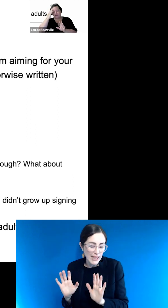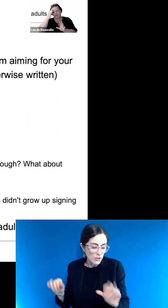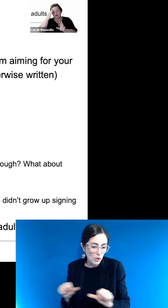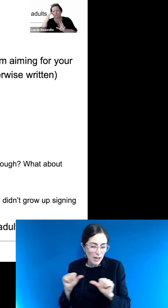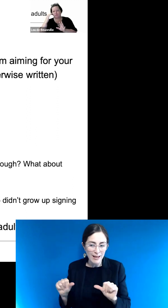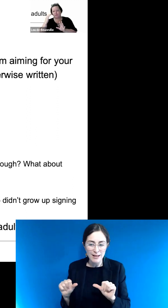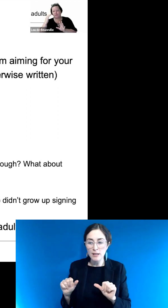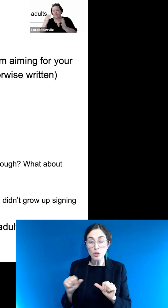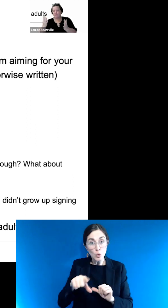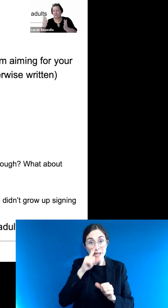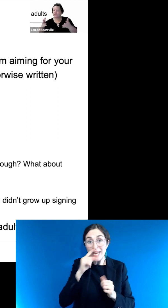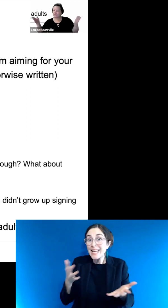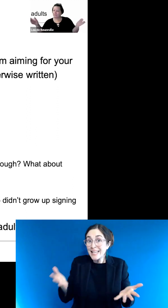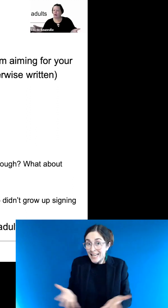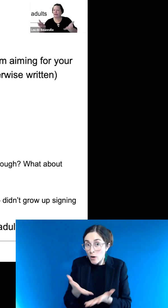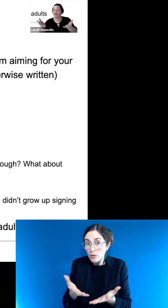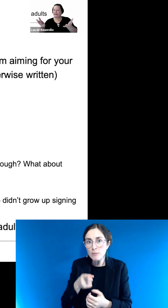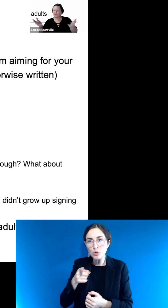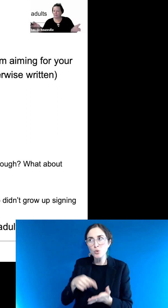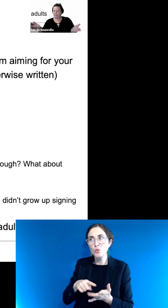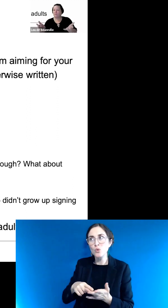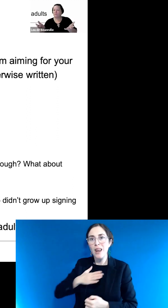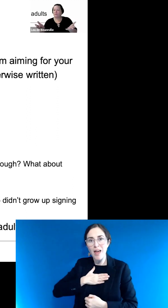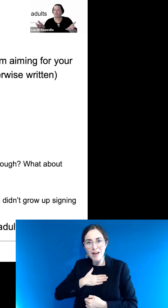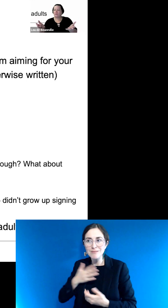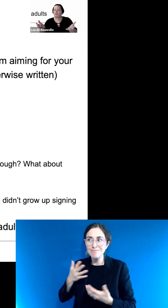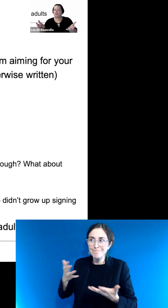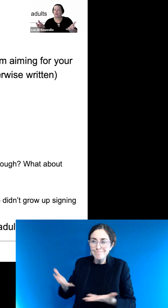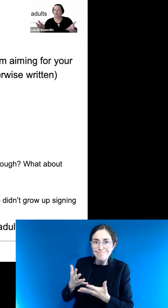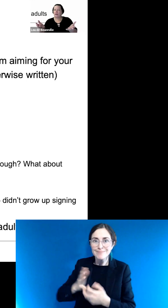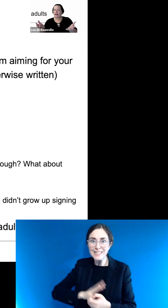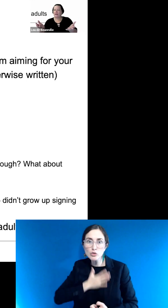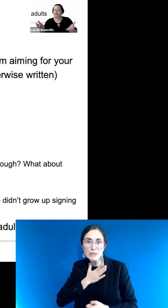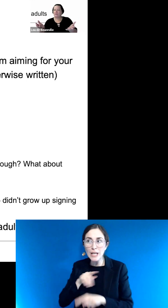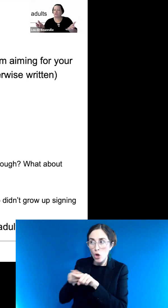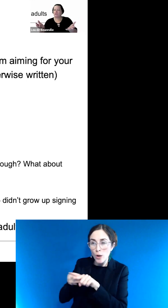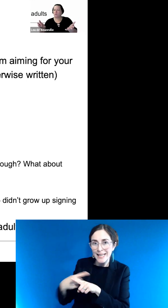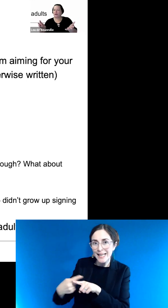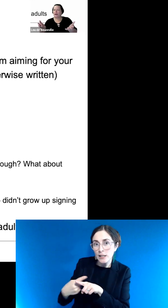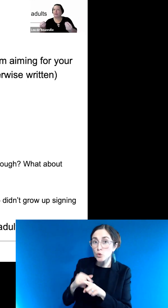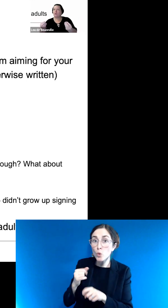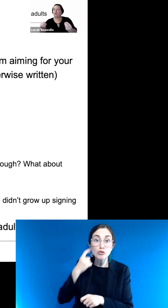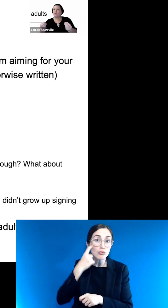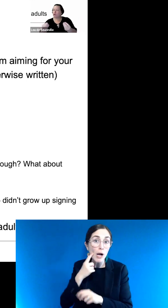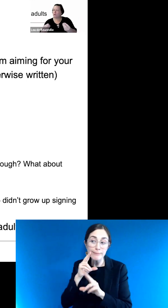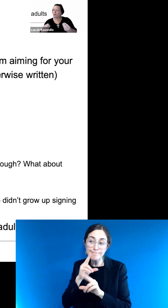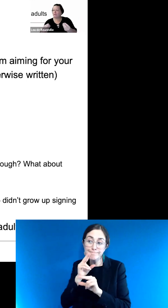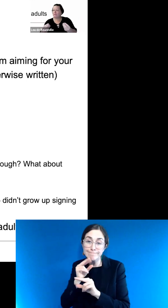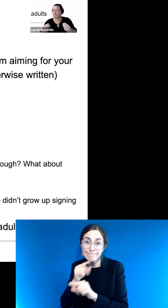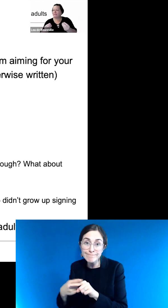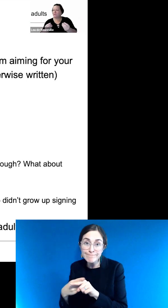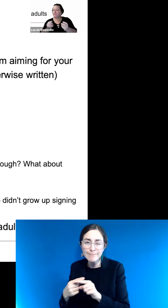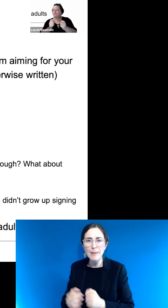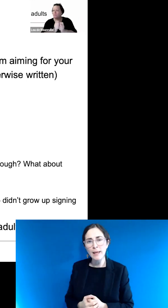a fine line between encouraging them to like and develop both and not showing